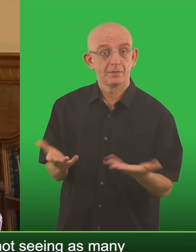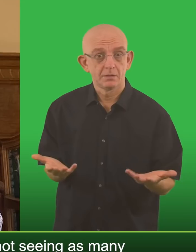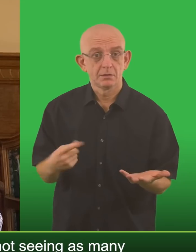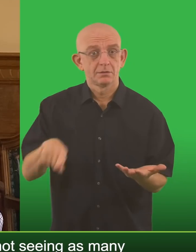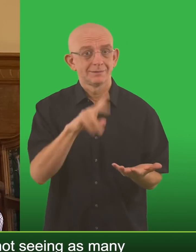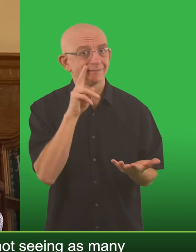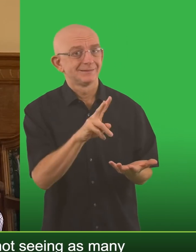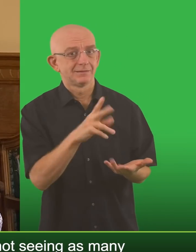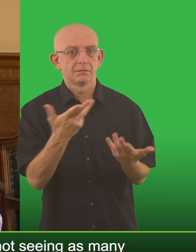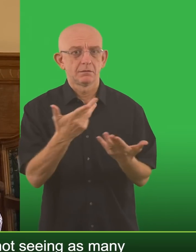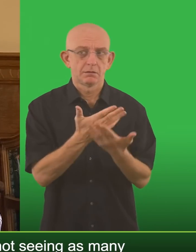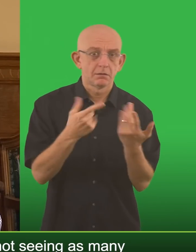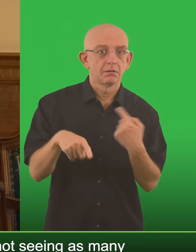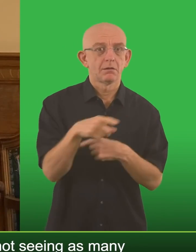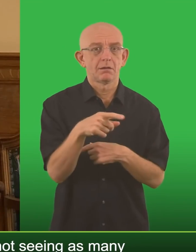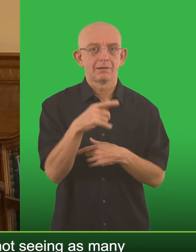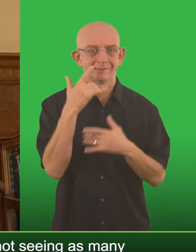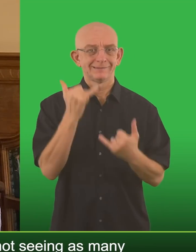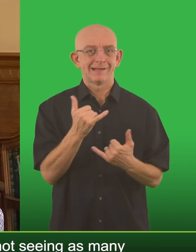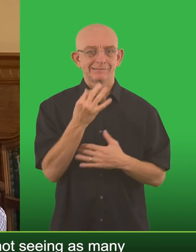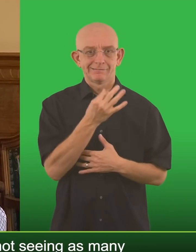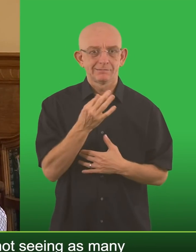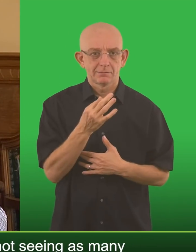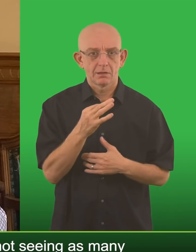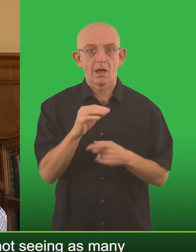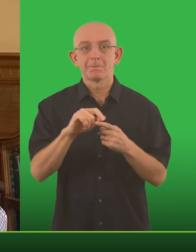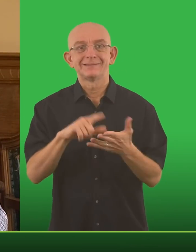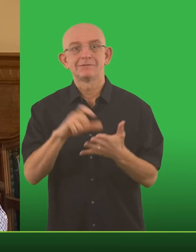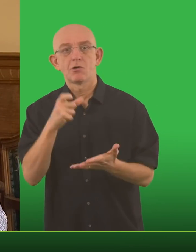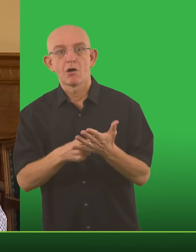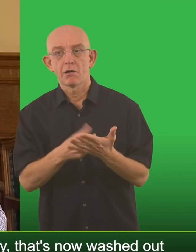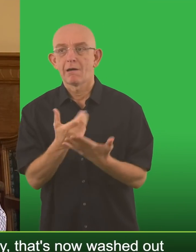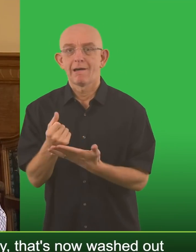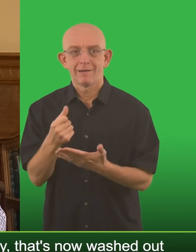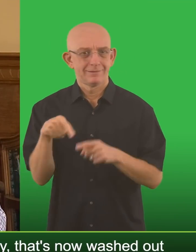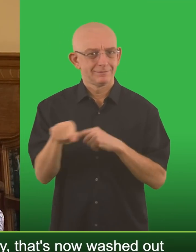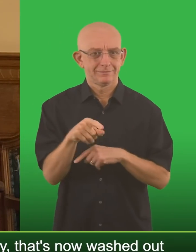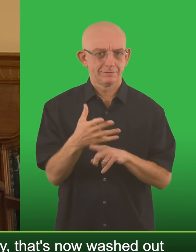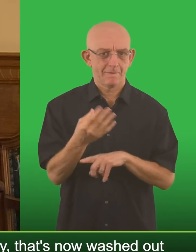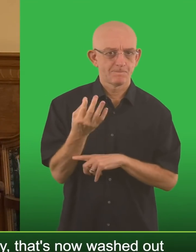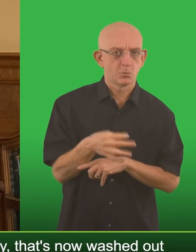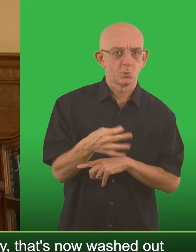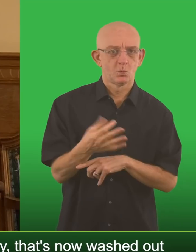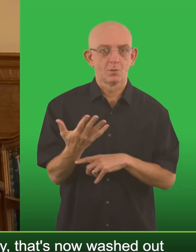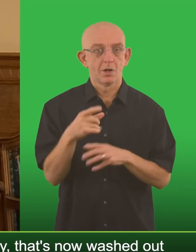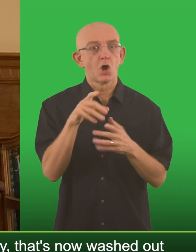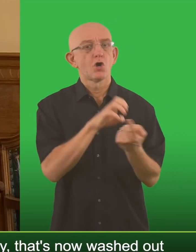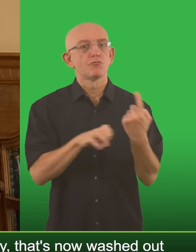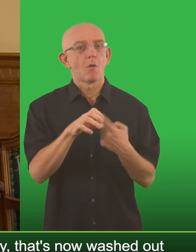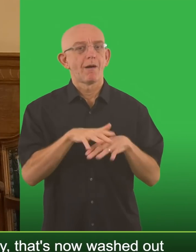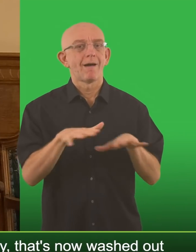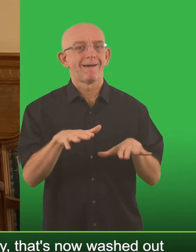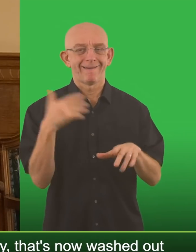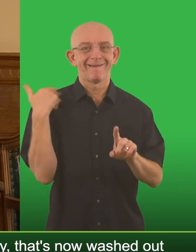so we're not seeing as many lateral flow device tests and then PCR positives that follow. Secondly, the Euro